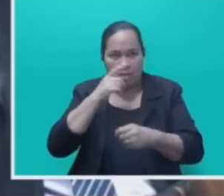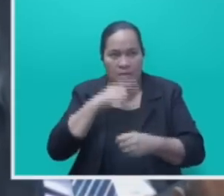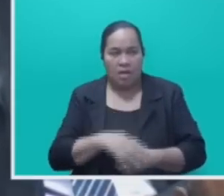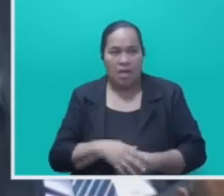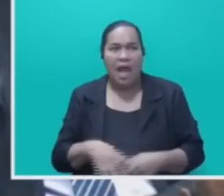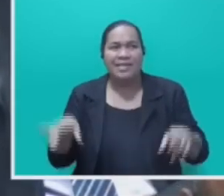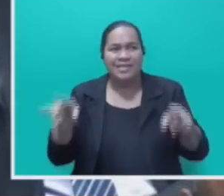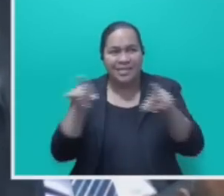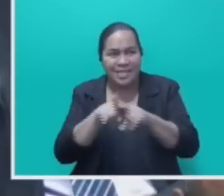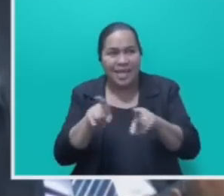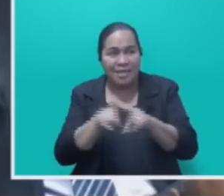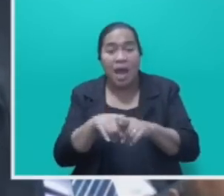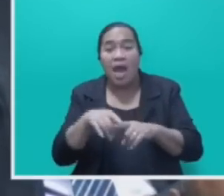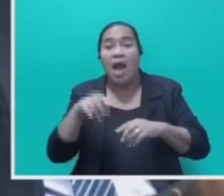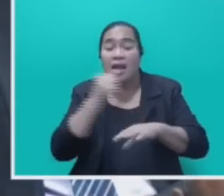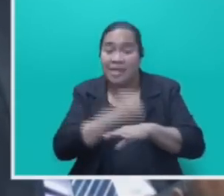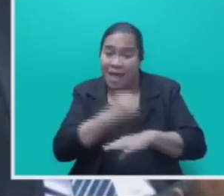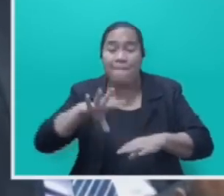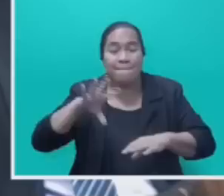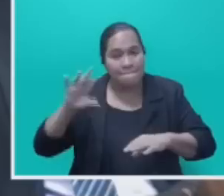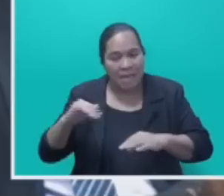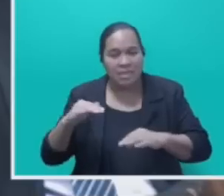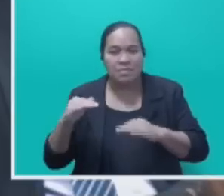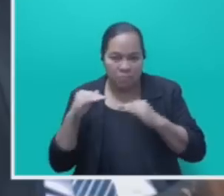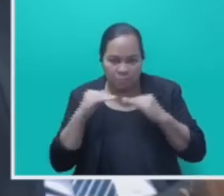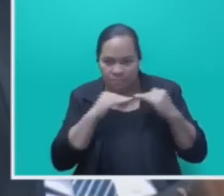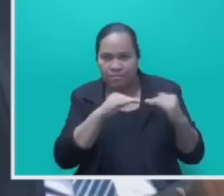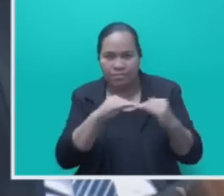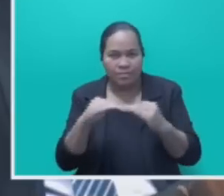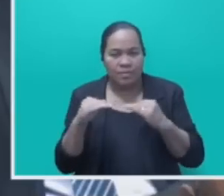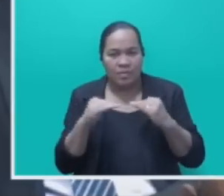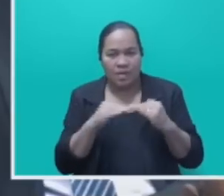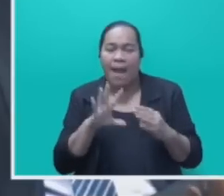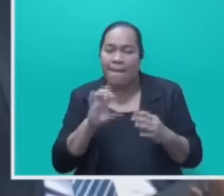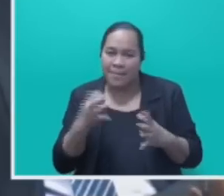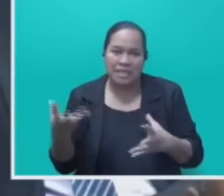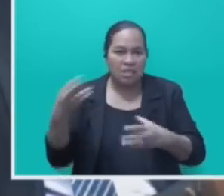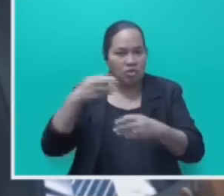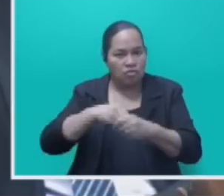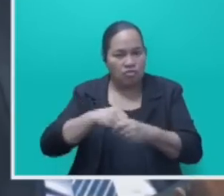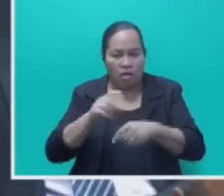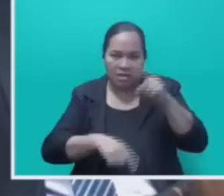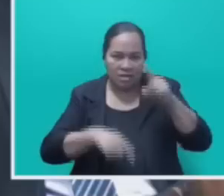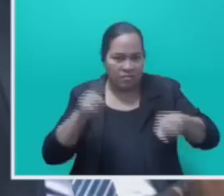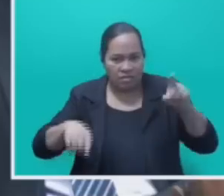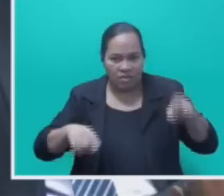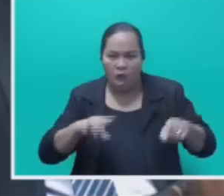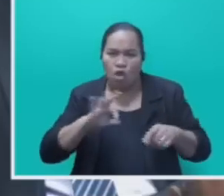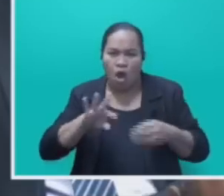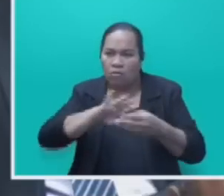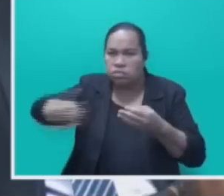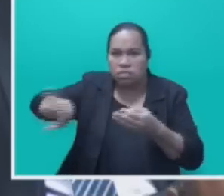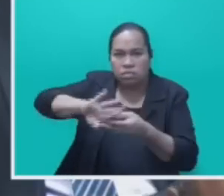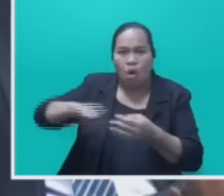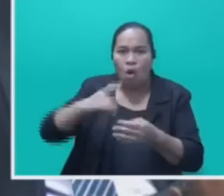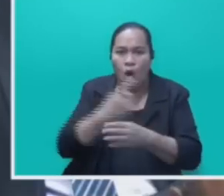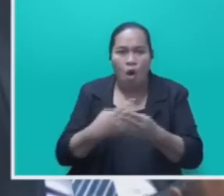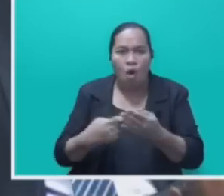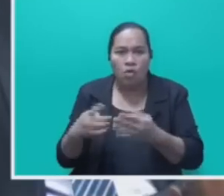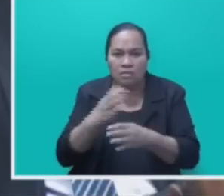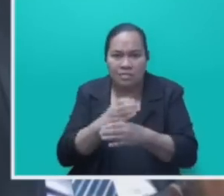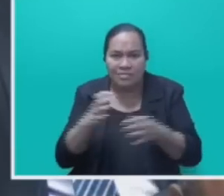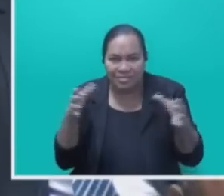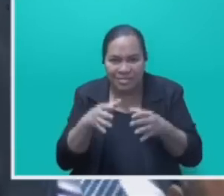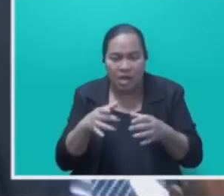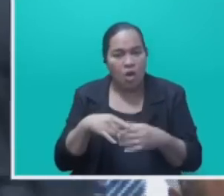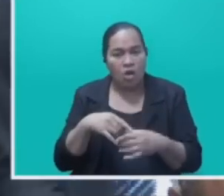way, government must be neutral, must be inclusive, not exclusive. Listen,